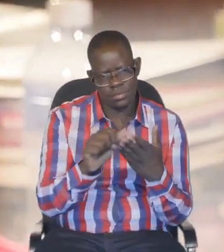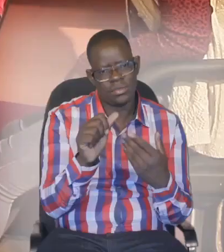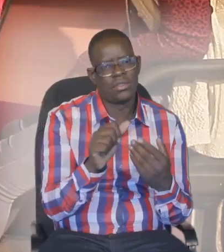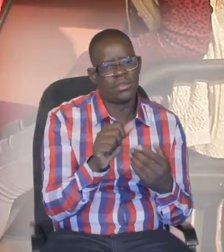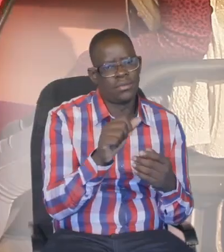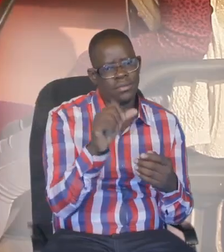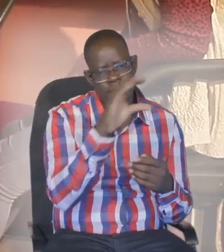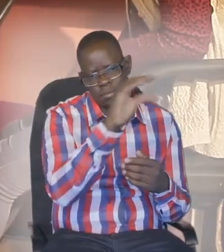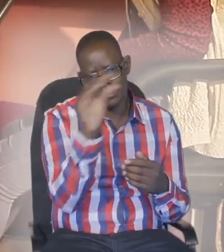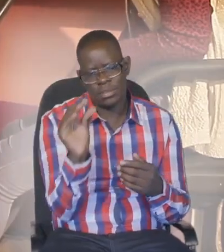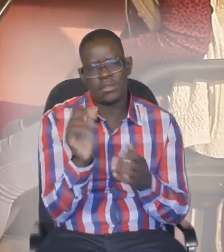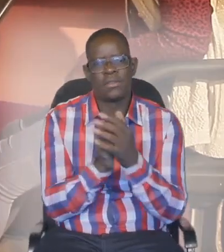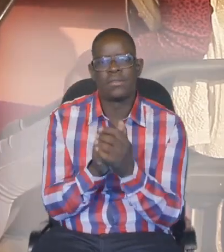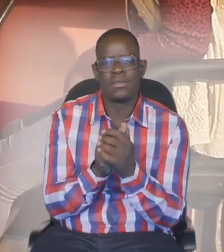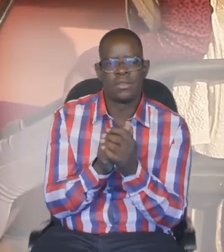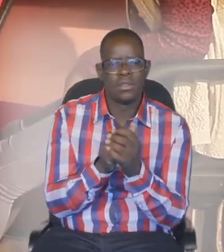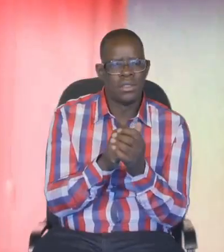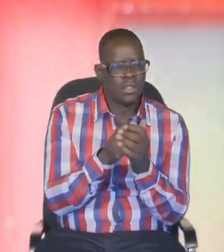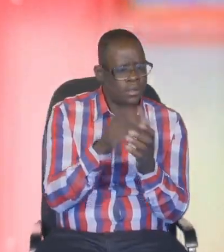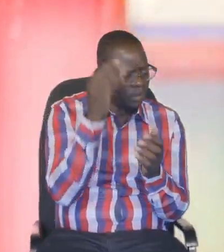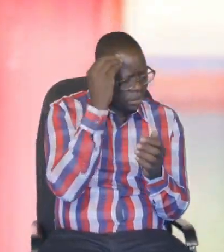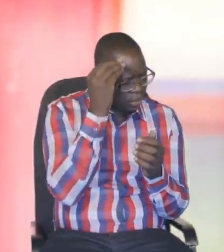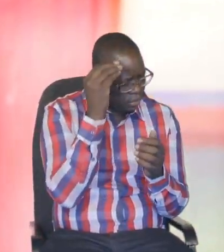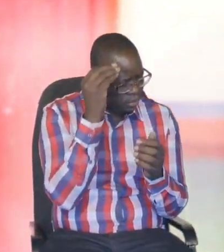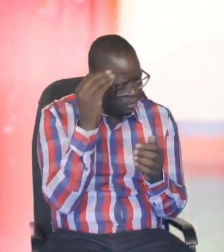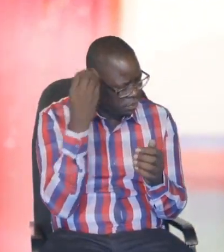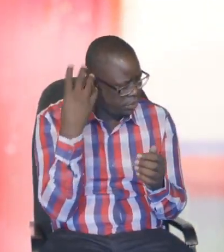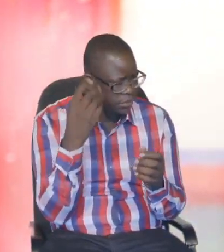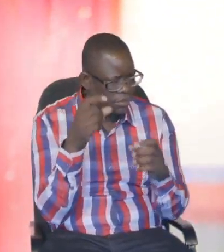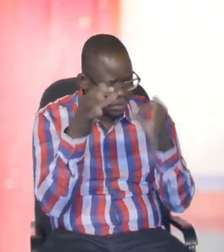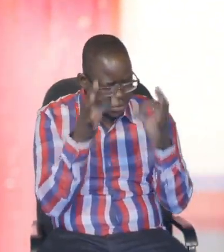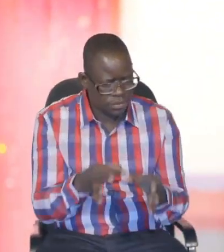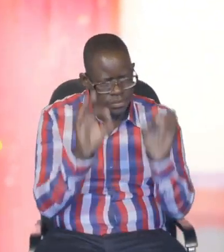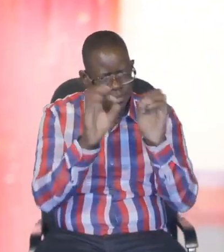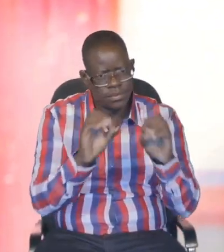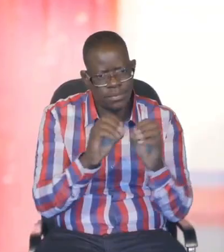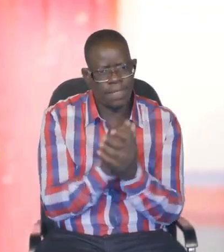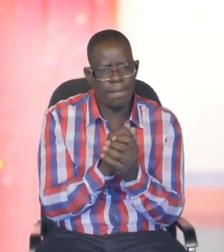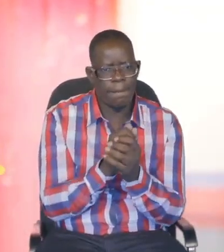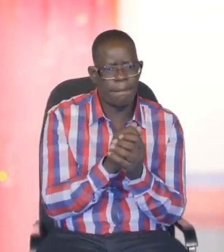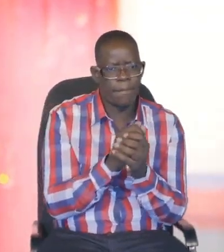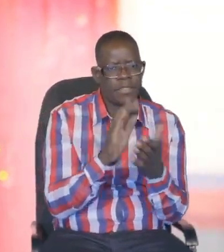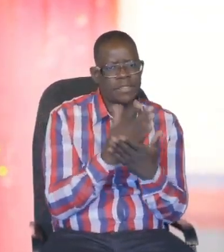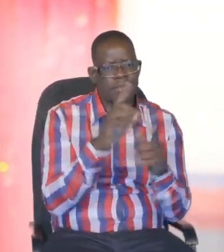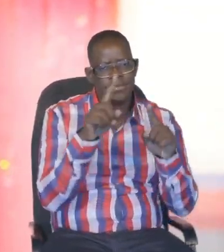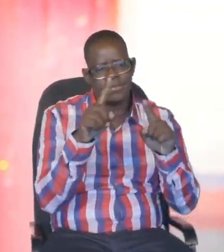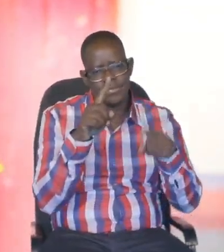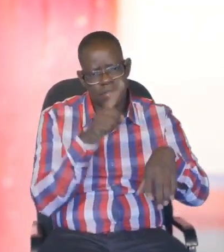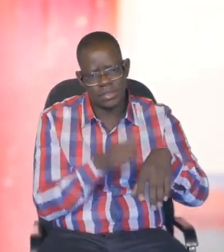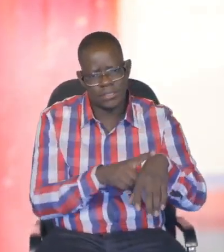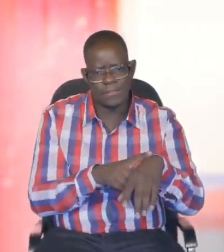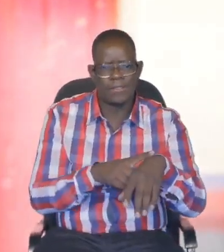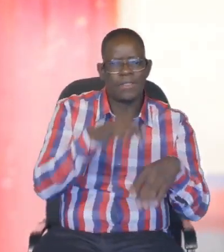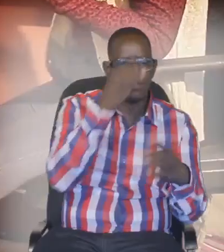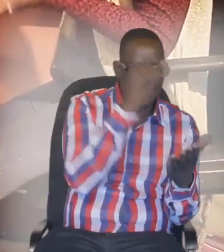month. Yes, I do know a little bit of accounting, and it's important for bookkeeping. I just sometimes get confused between debtors